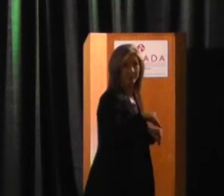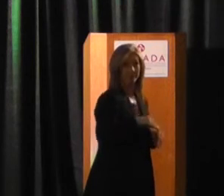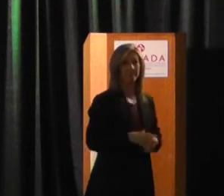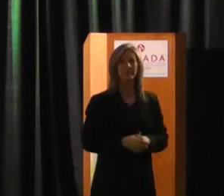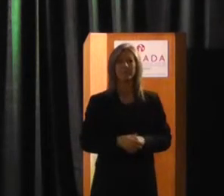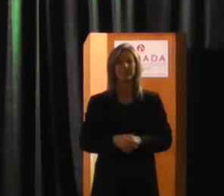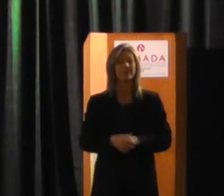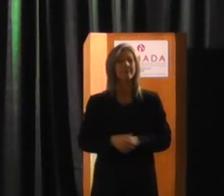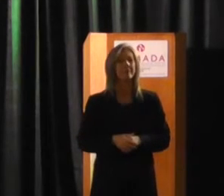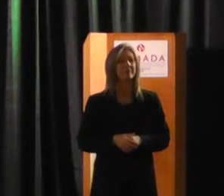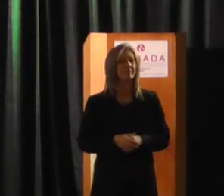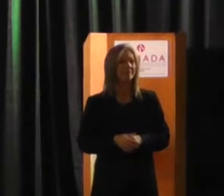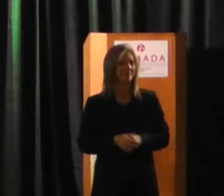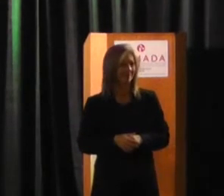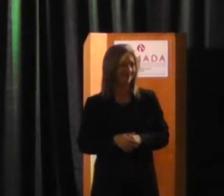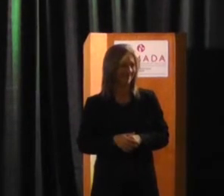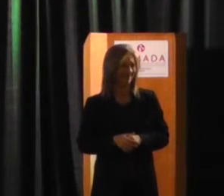Front. Side.